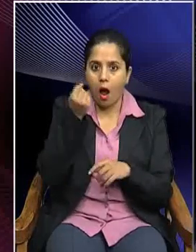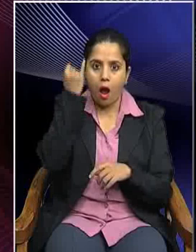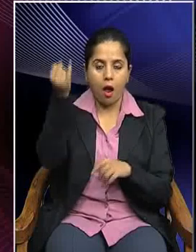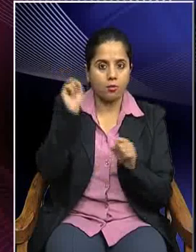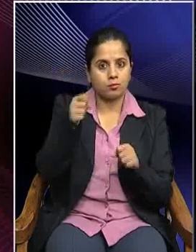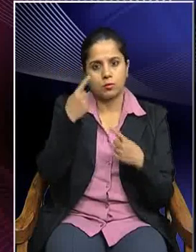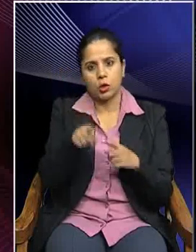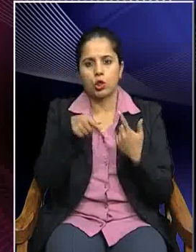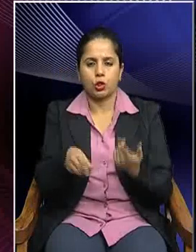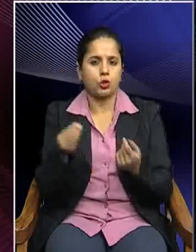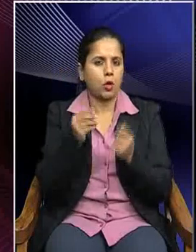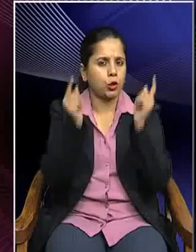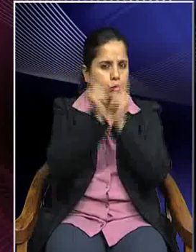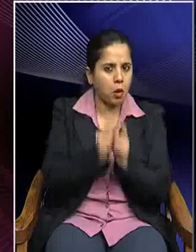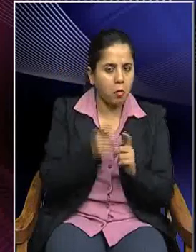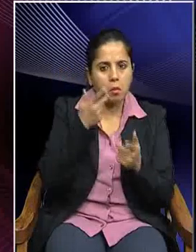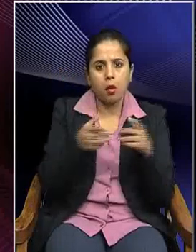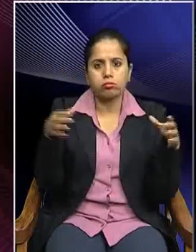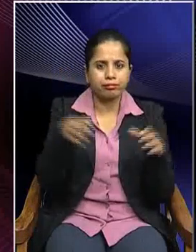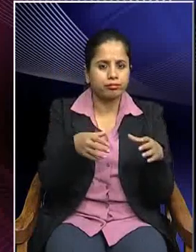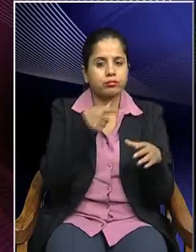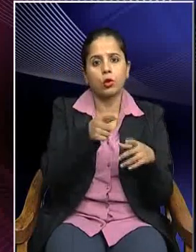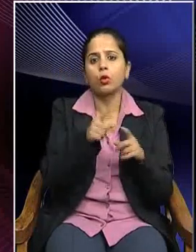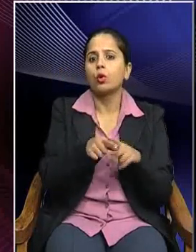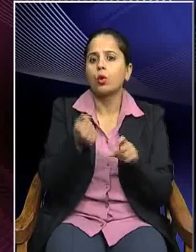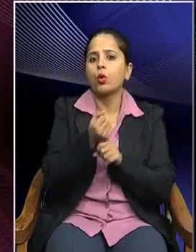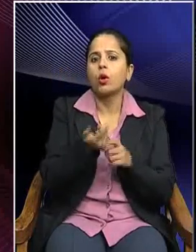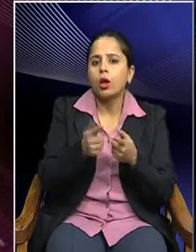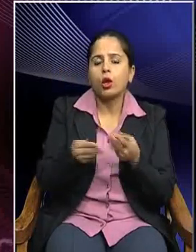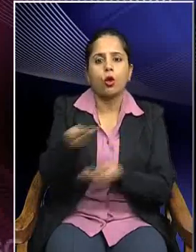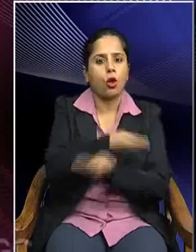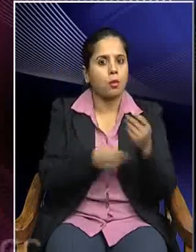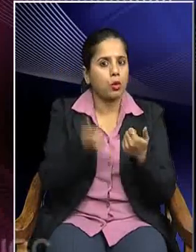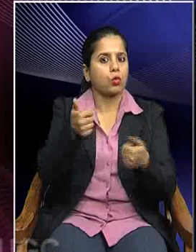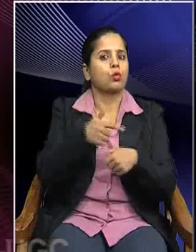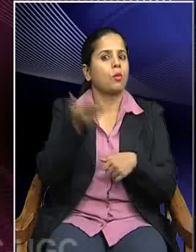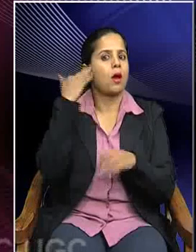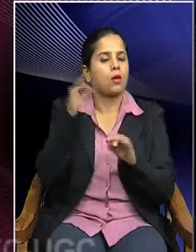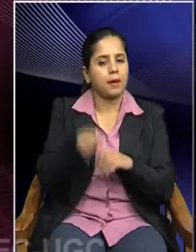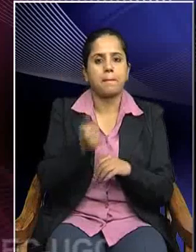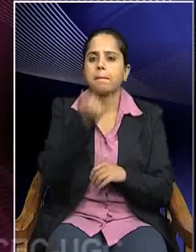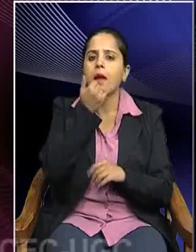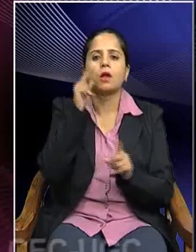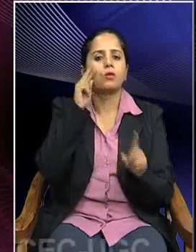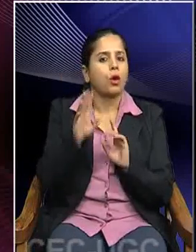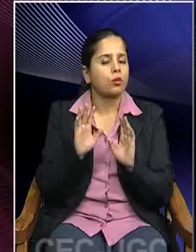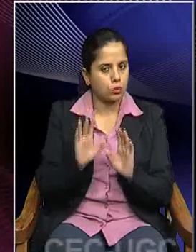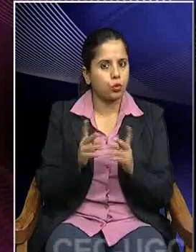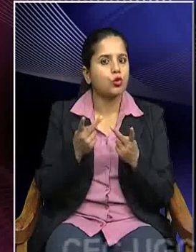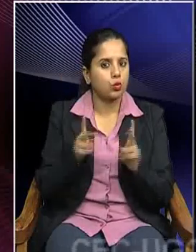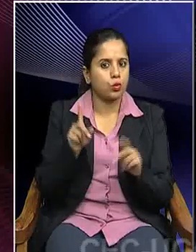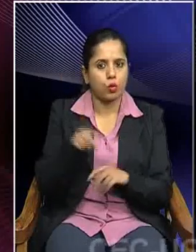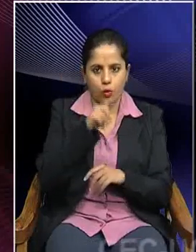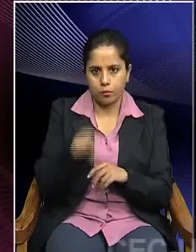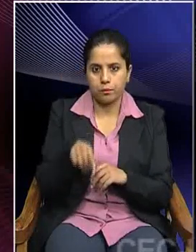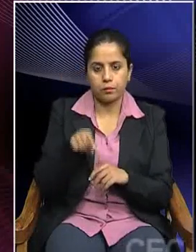smaller polities, so the economy might not be doing as good as the Mauryan time, so that's a mistaken view, right? So